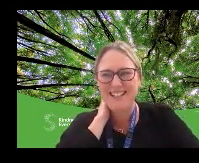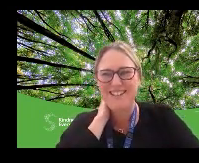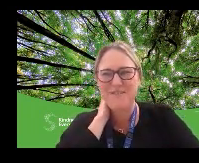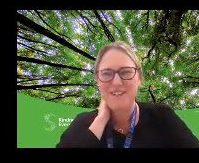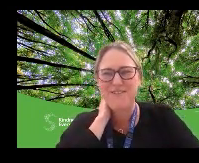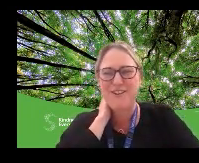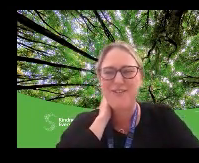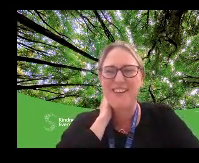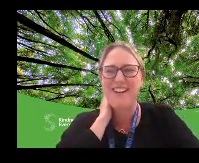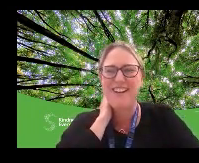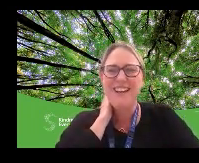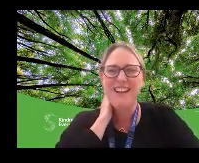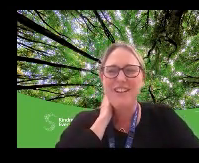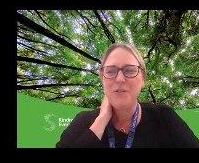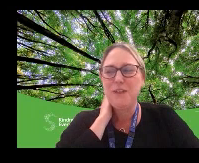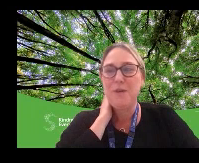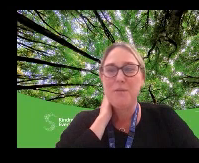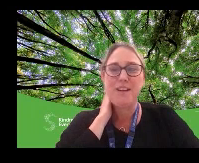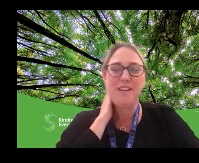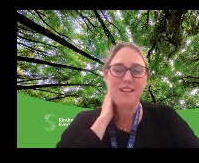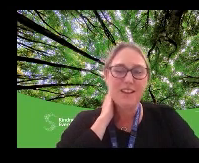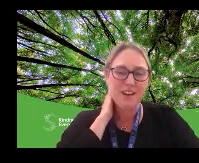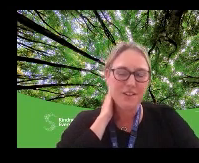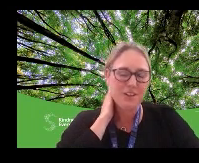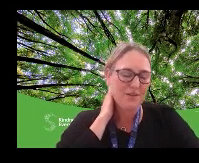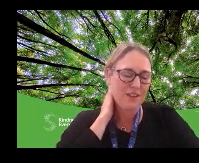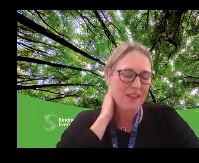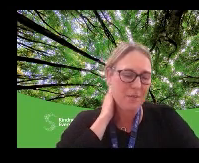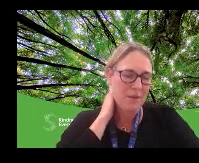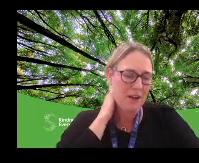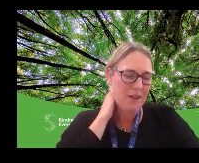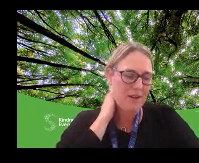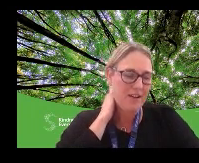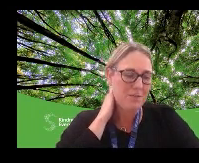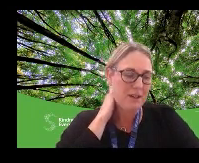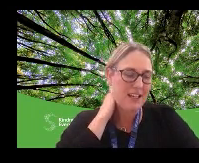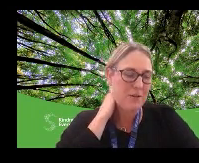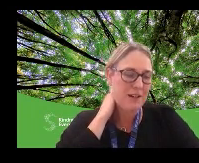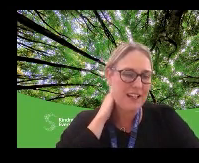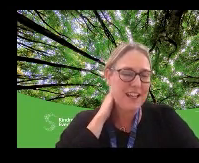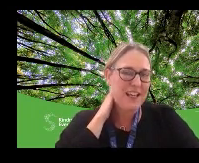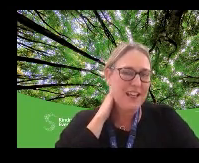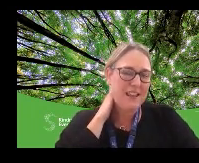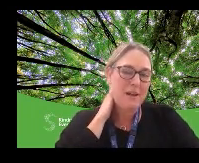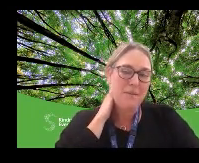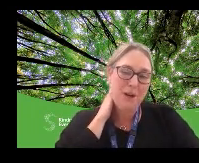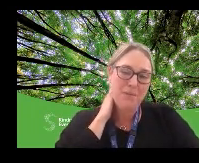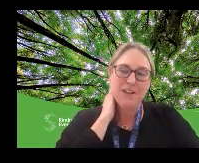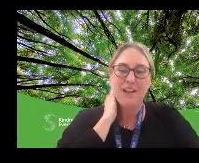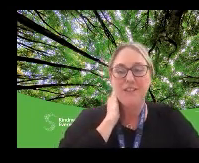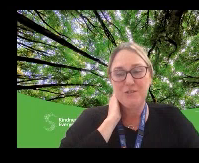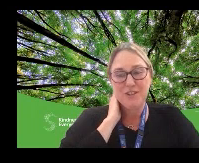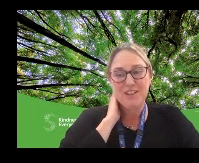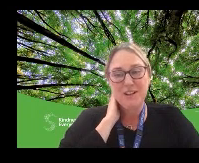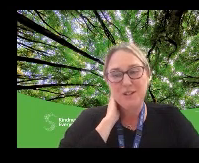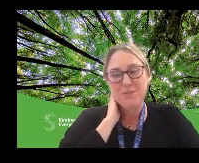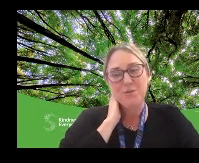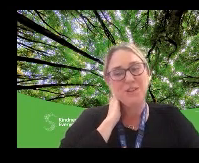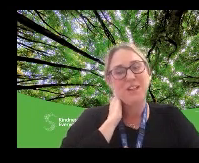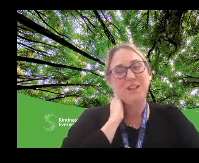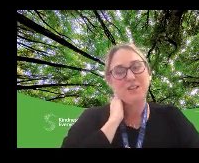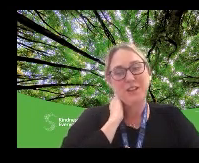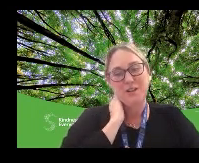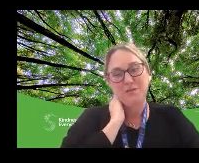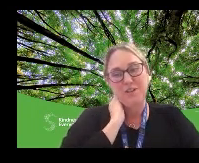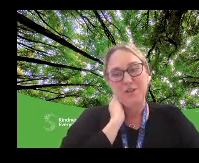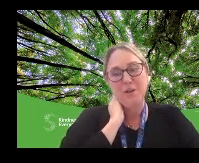over enthusiastic and are a bit rough, and they're, or they might be, there might be other areas, but equally, it might be that their interoception